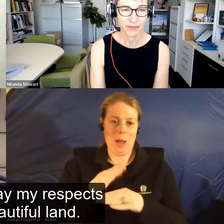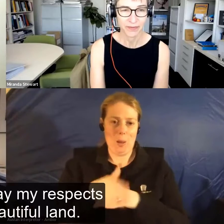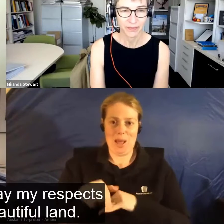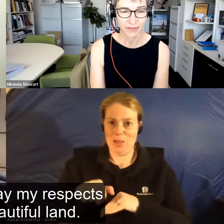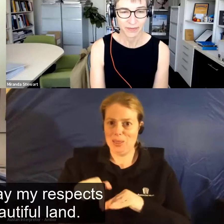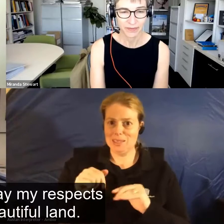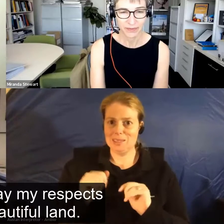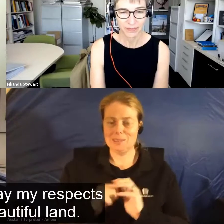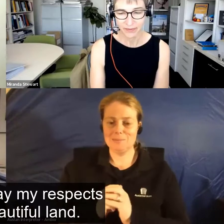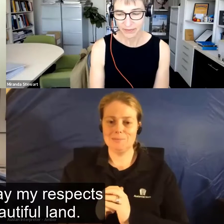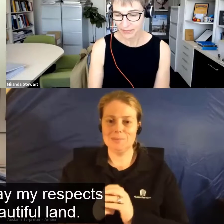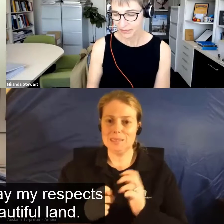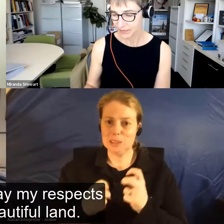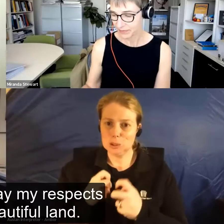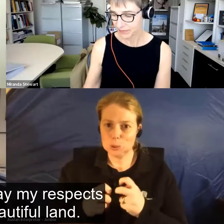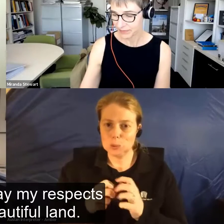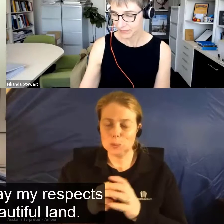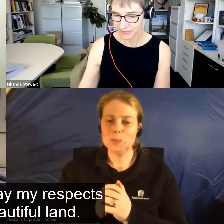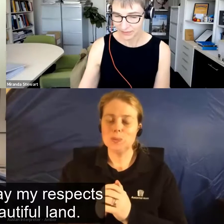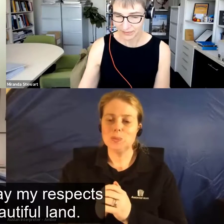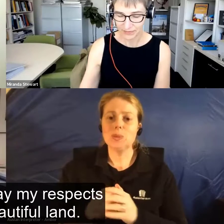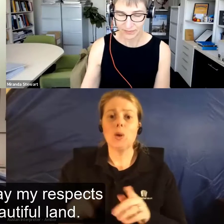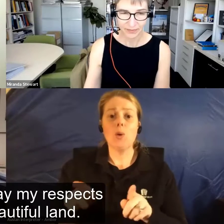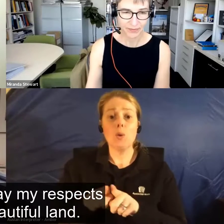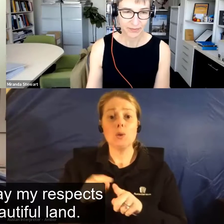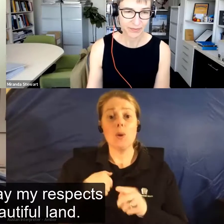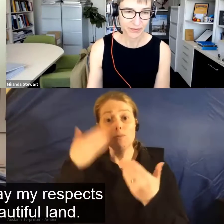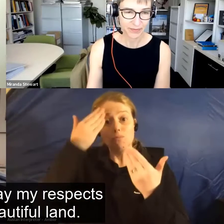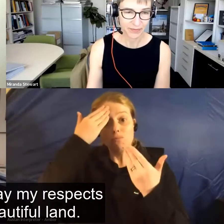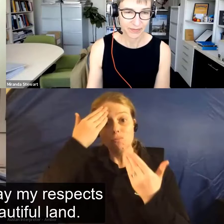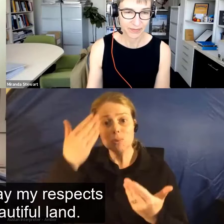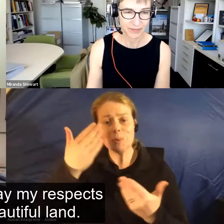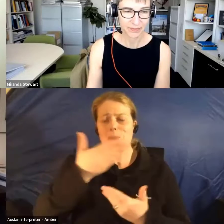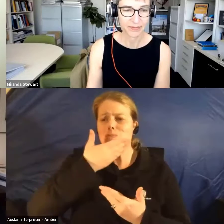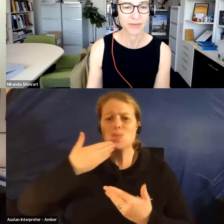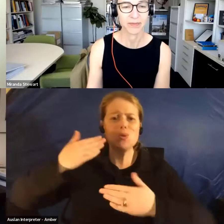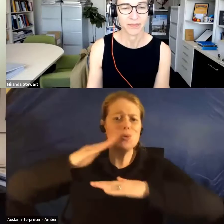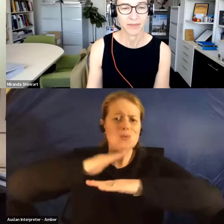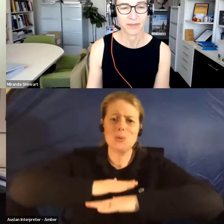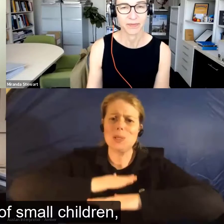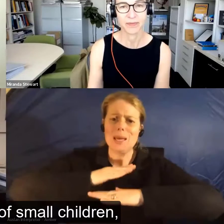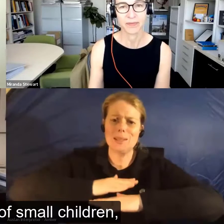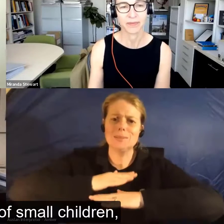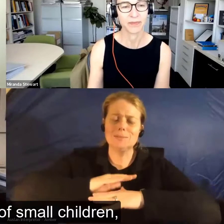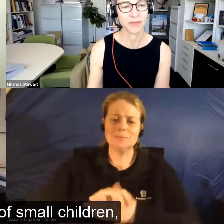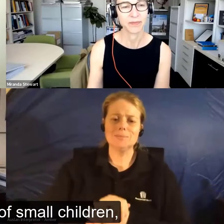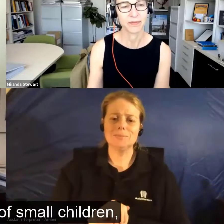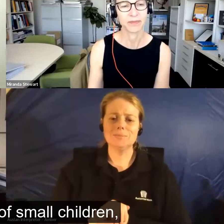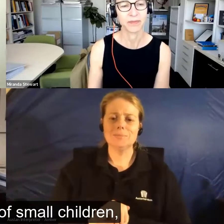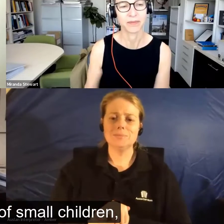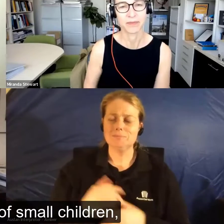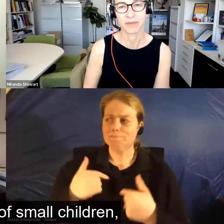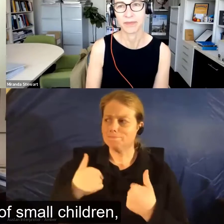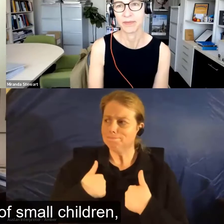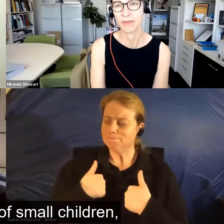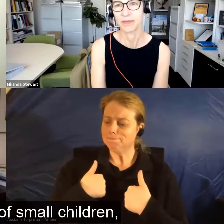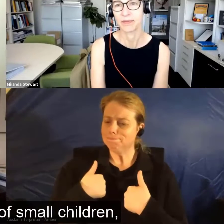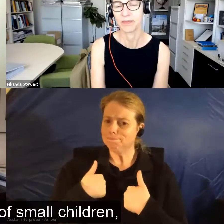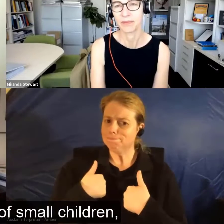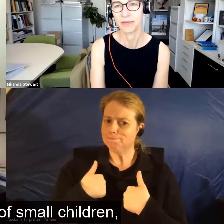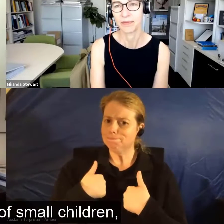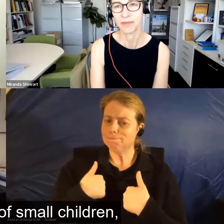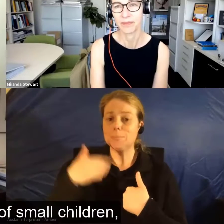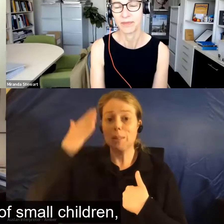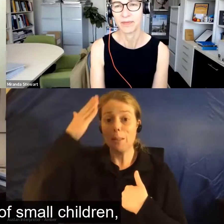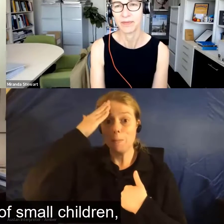And also I pay my respects to this beautiful land. I am a mother